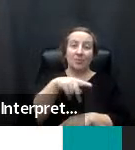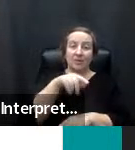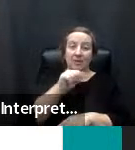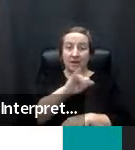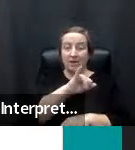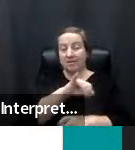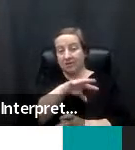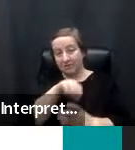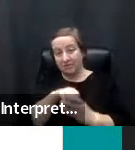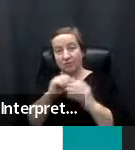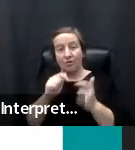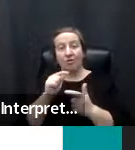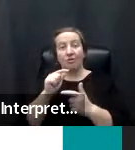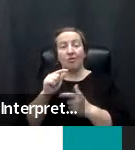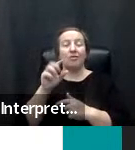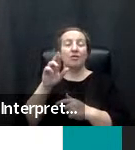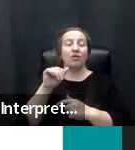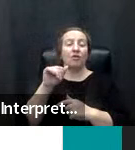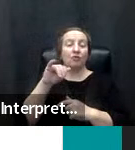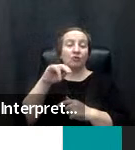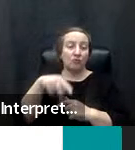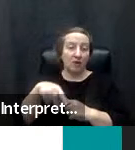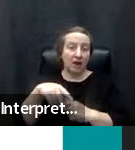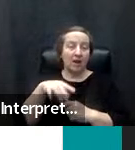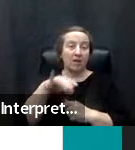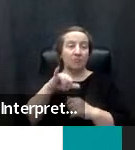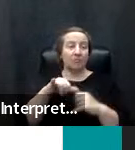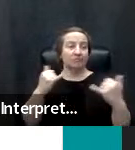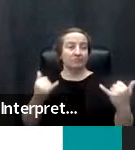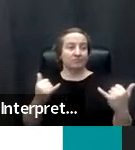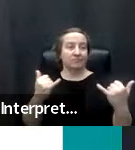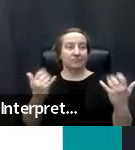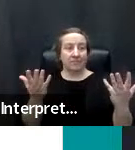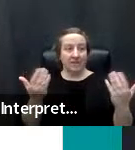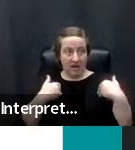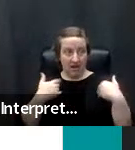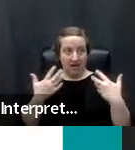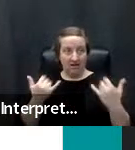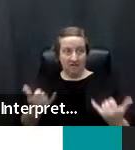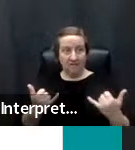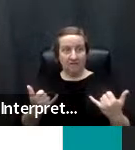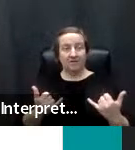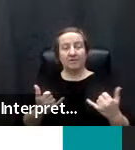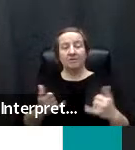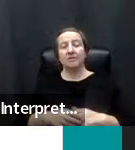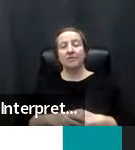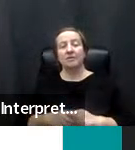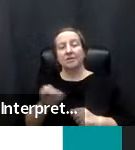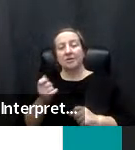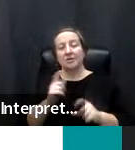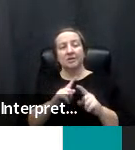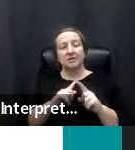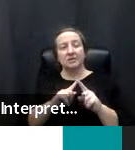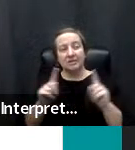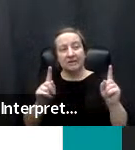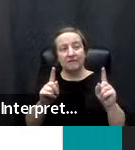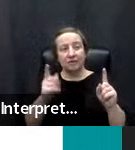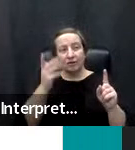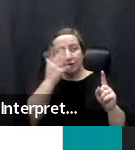includes all of the ramp connections that are in existence today in slightly different configuration,